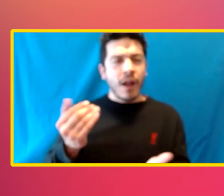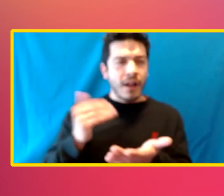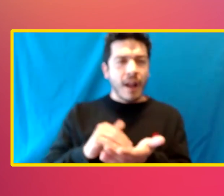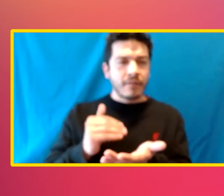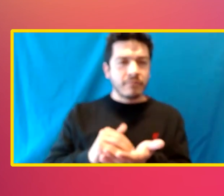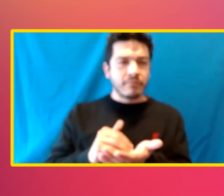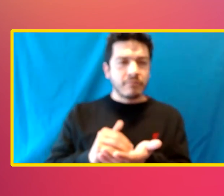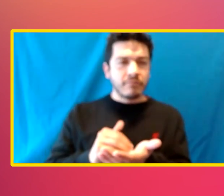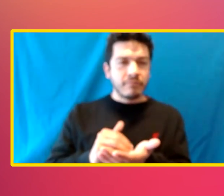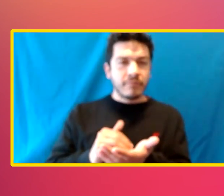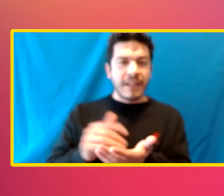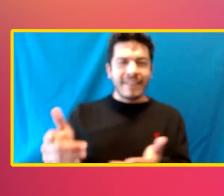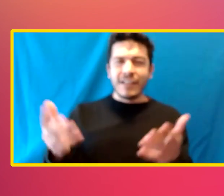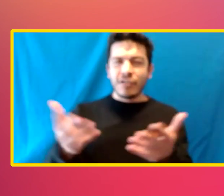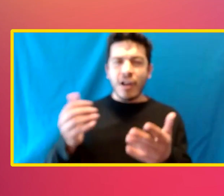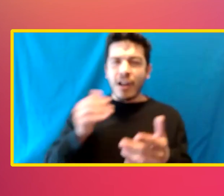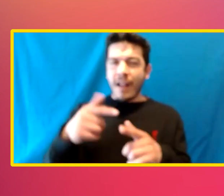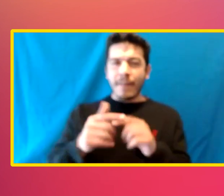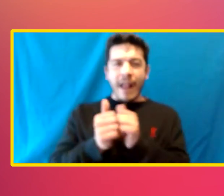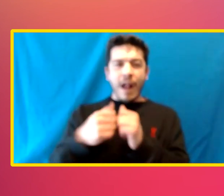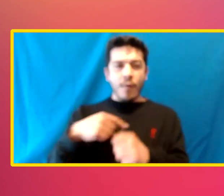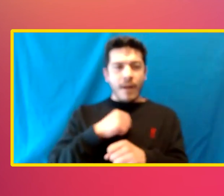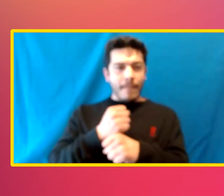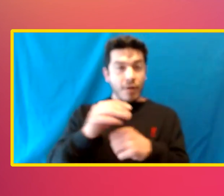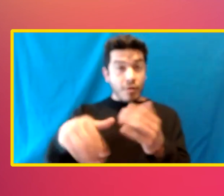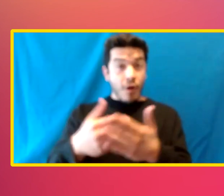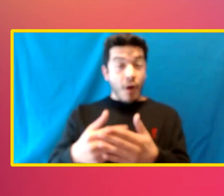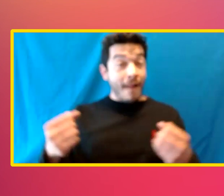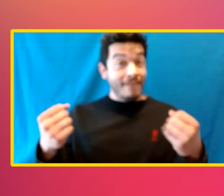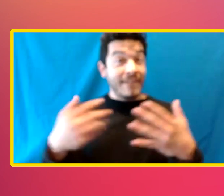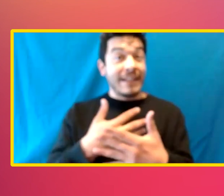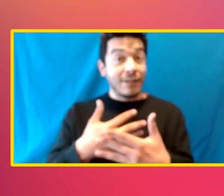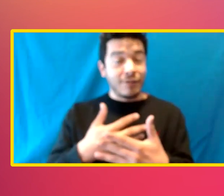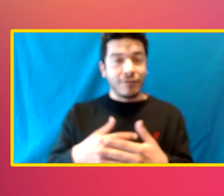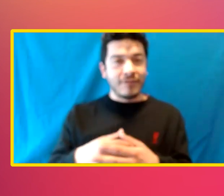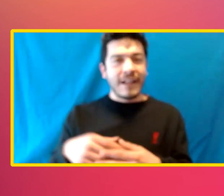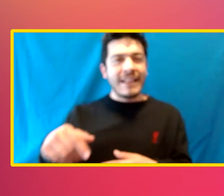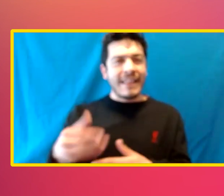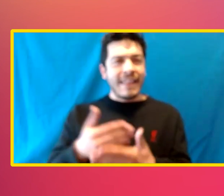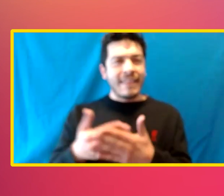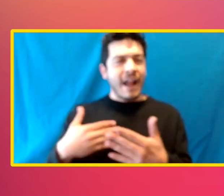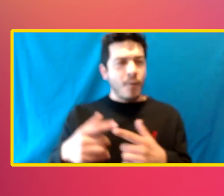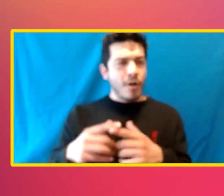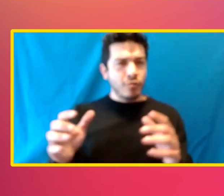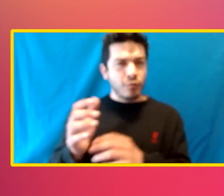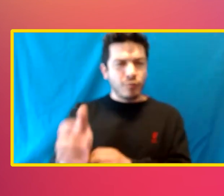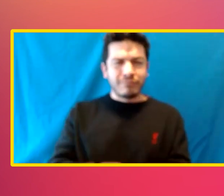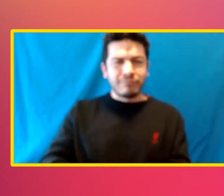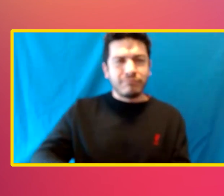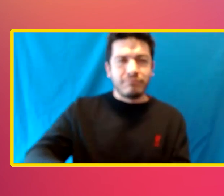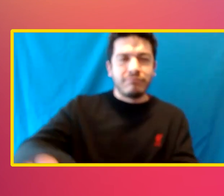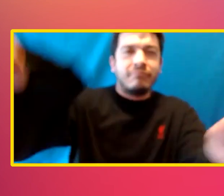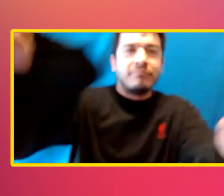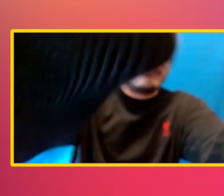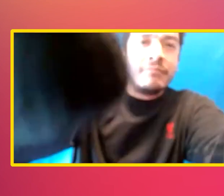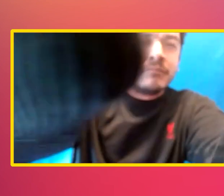again, this talk isn't about like how do we make you all fear. This the thing that I want to do is the Don't